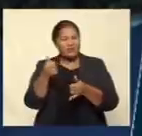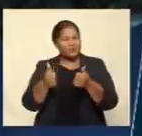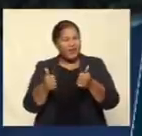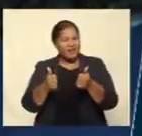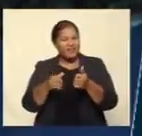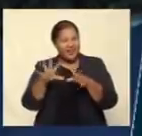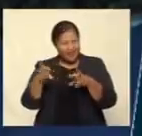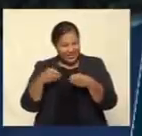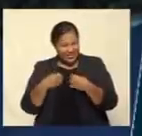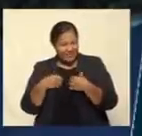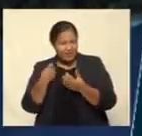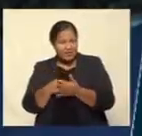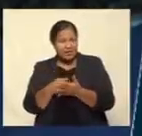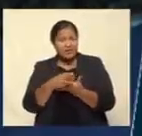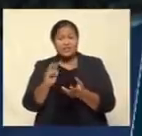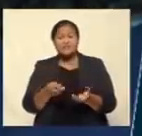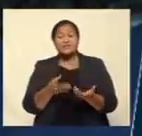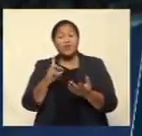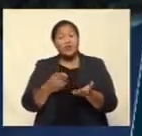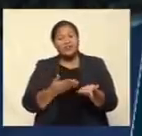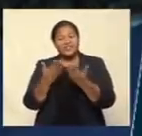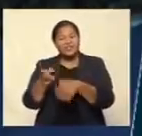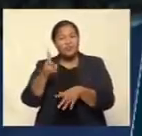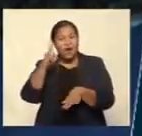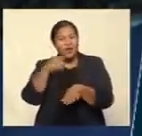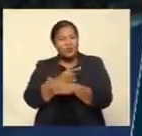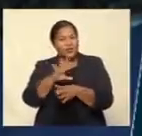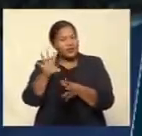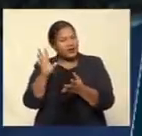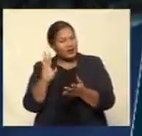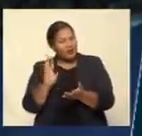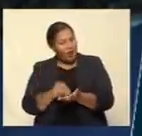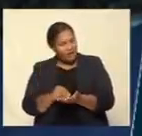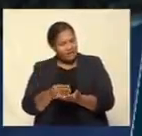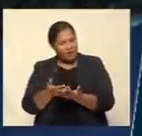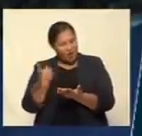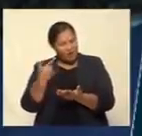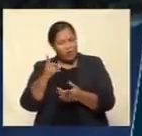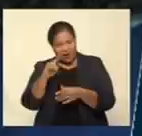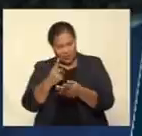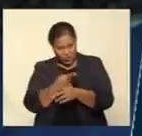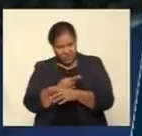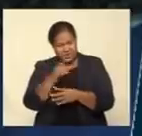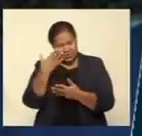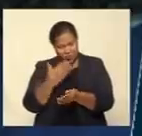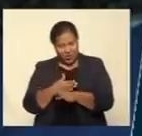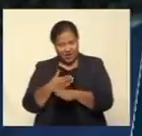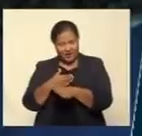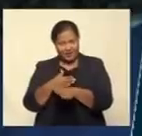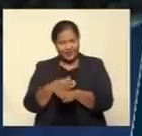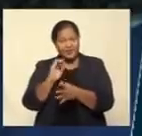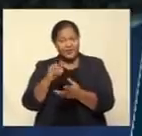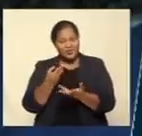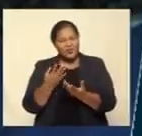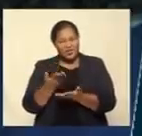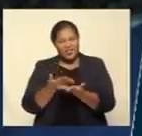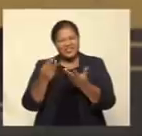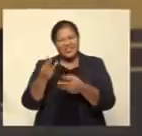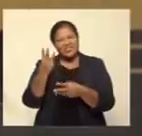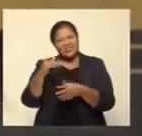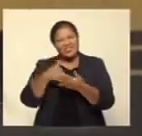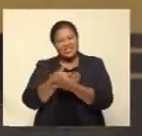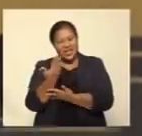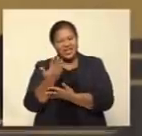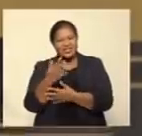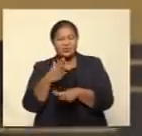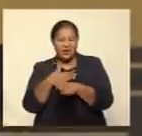companies have given 1 week off, 1 week on. Some companies have given 3 days in a week on and 3 days a week off.